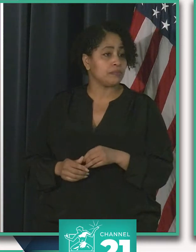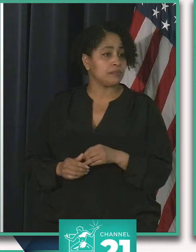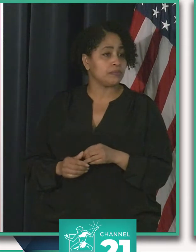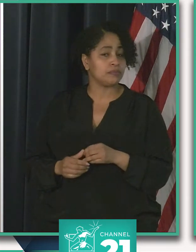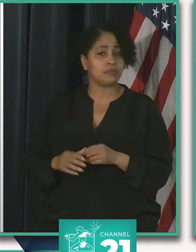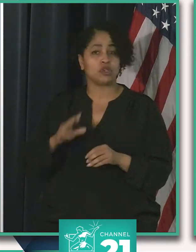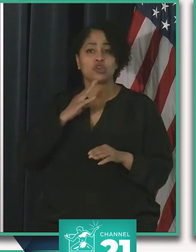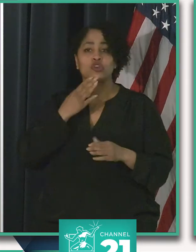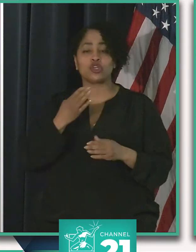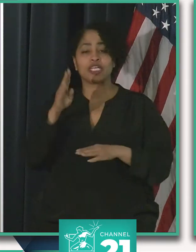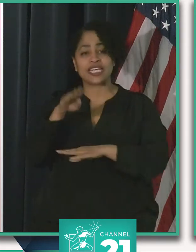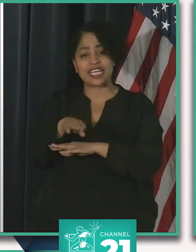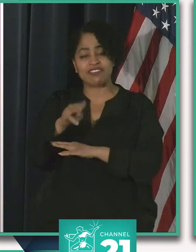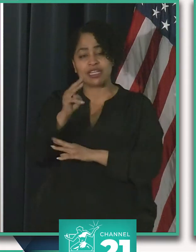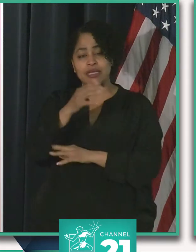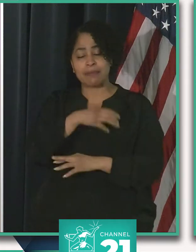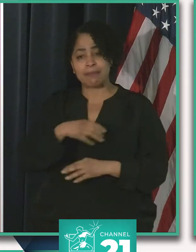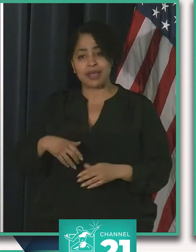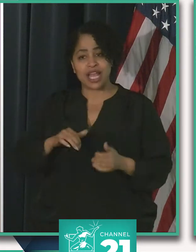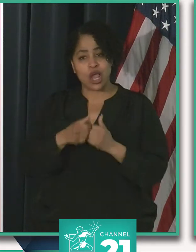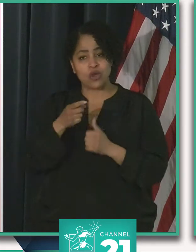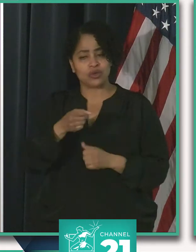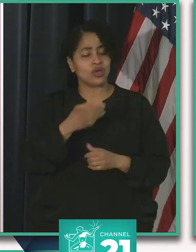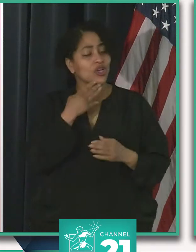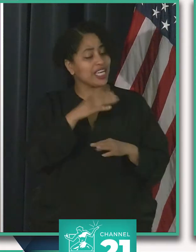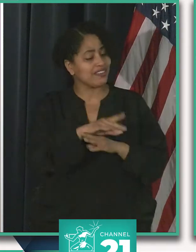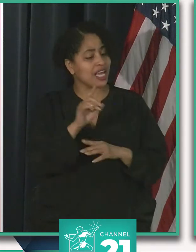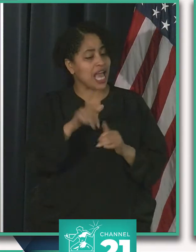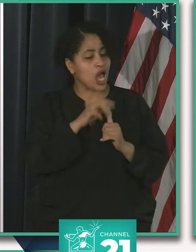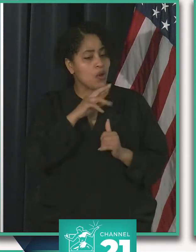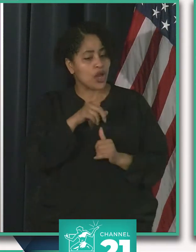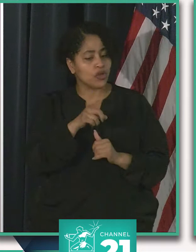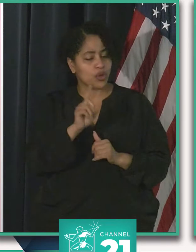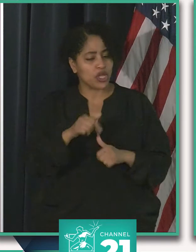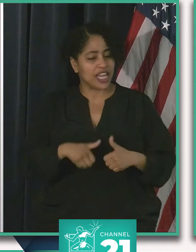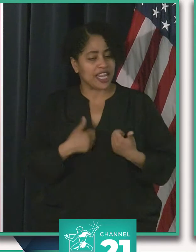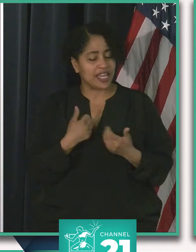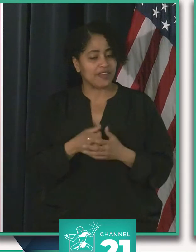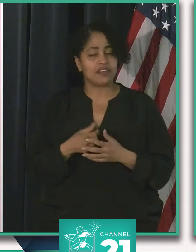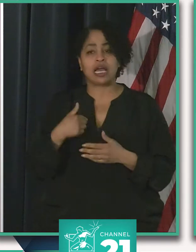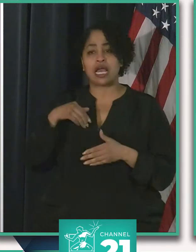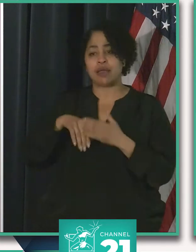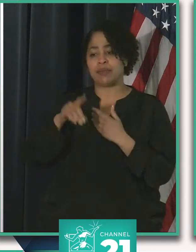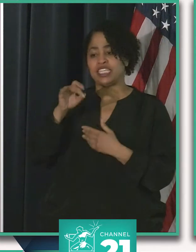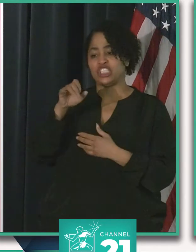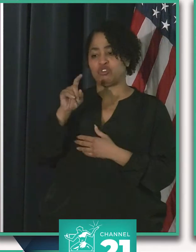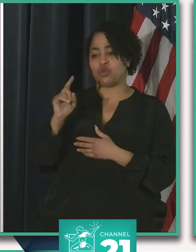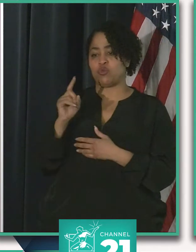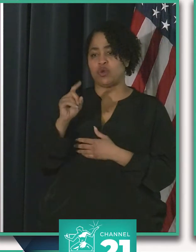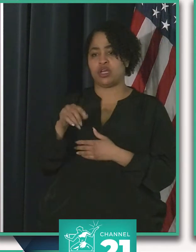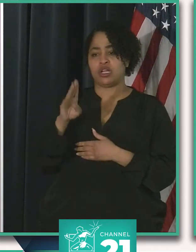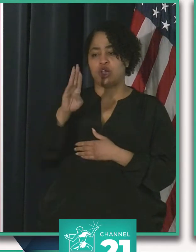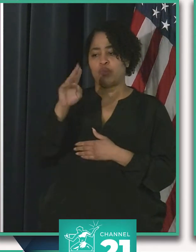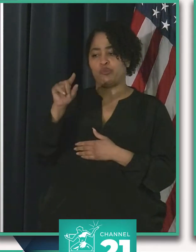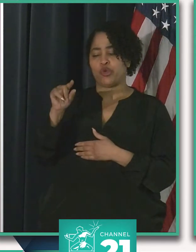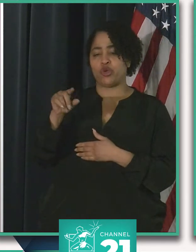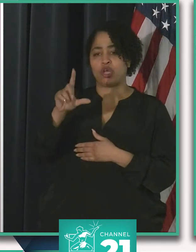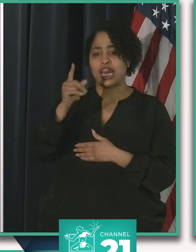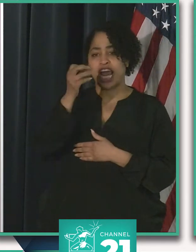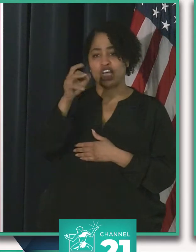Good evening, Mayor. How are you? Good evening. Where do you live? I am in District 1. I'm in the Berg-Losser